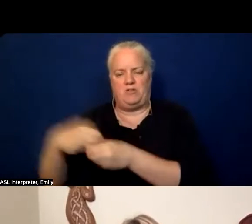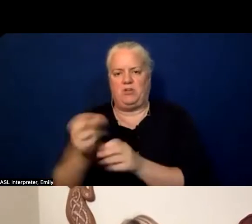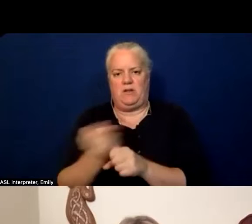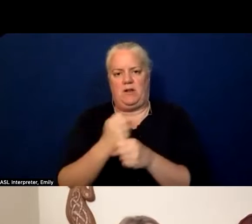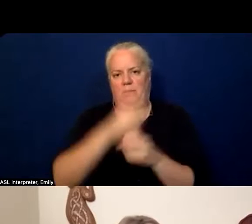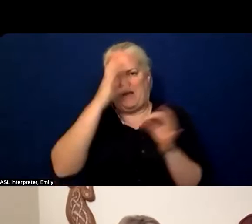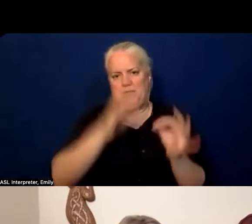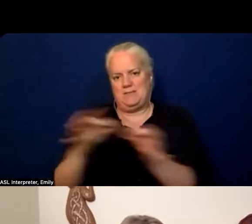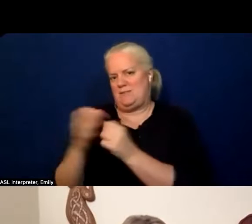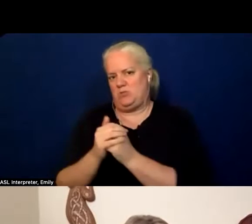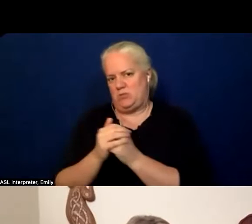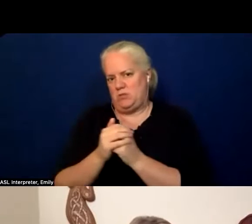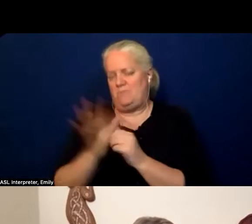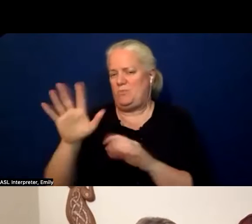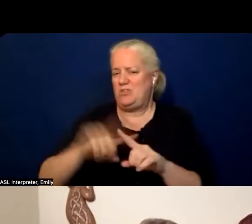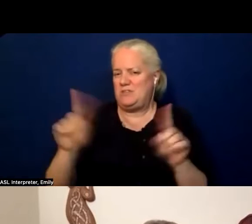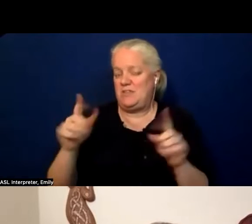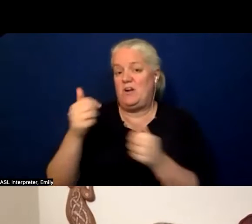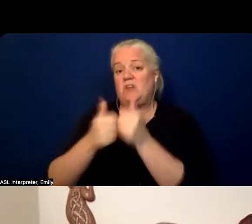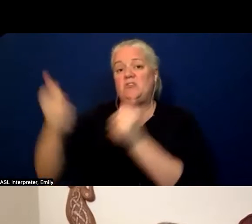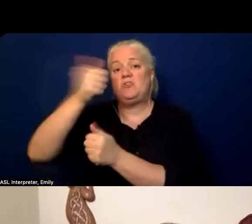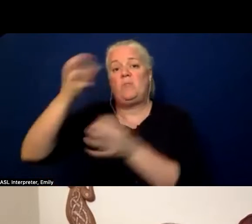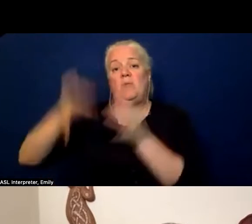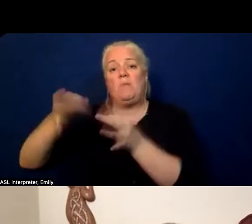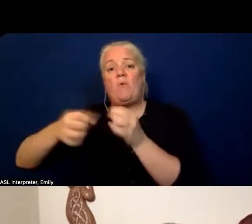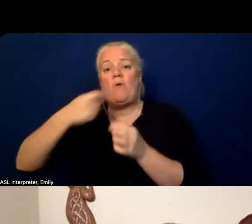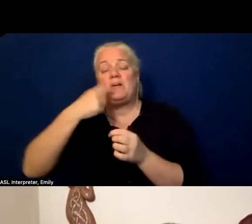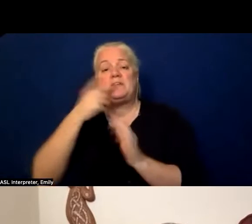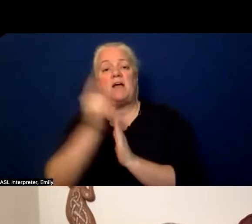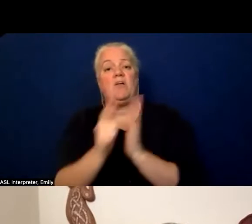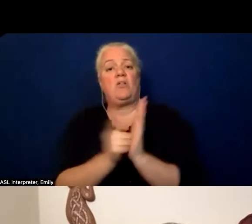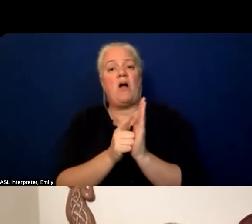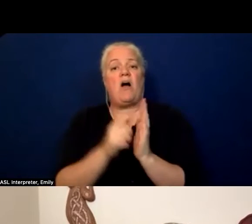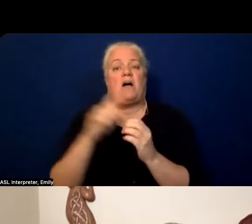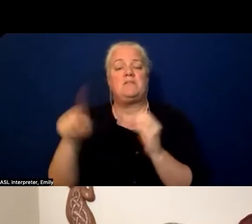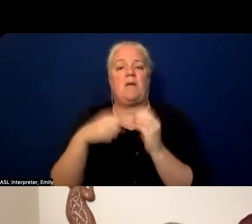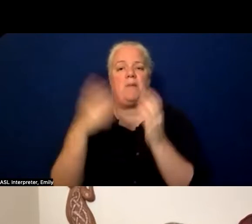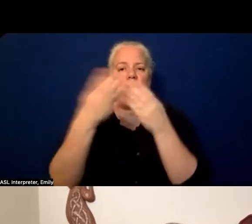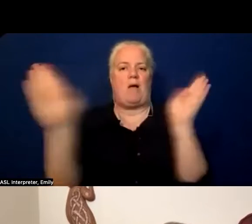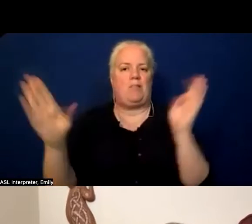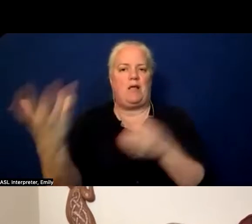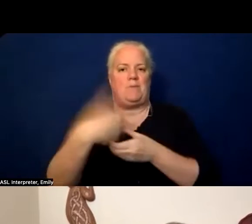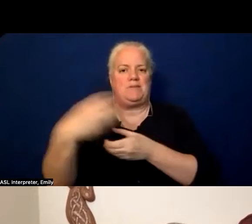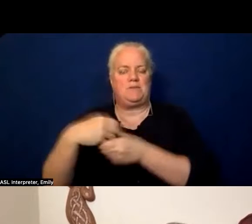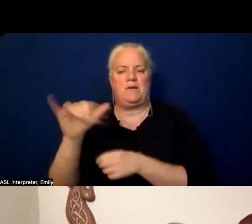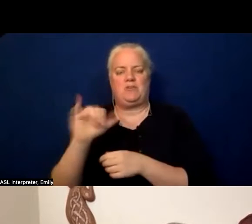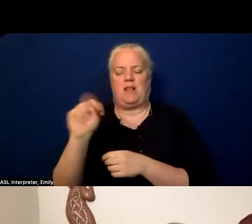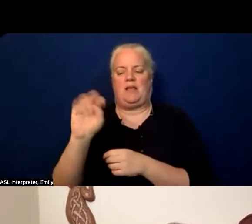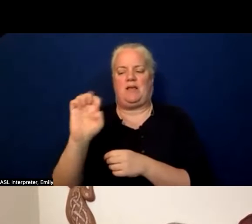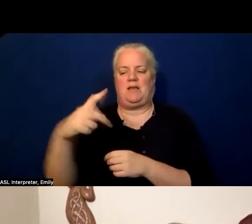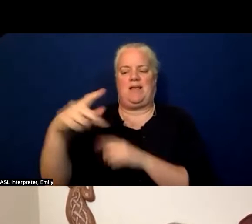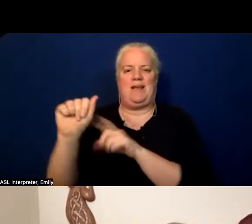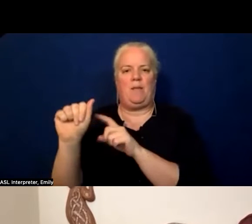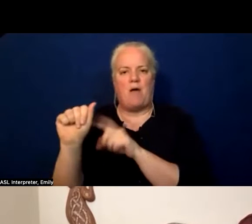that the laws that we have about public participation, particularly NEPA, the National Environmental Policy Act, and here in New York, we